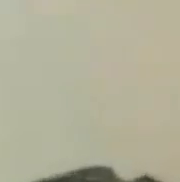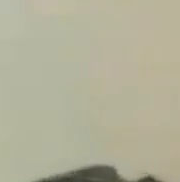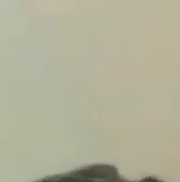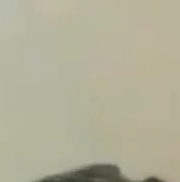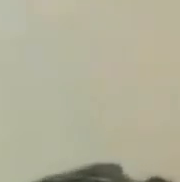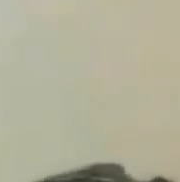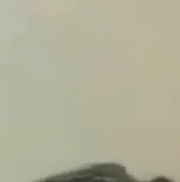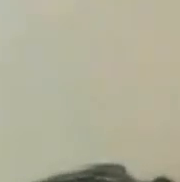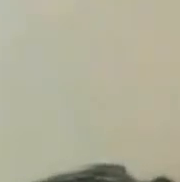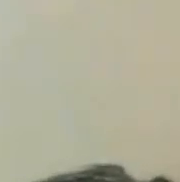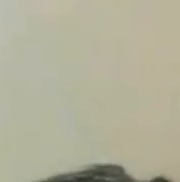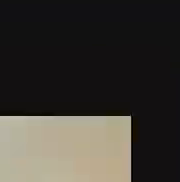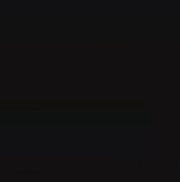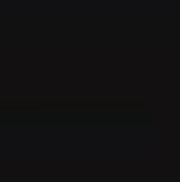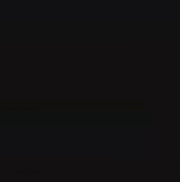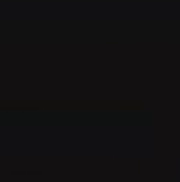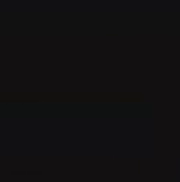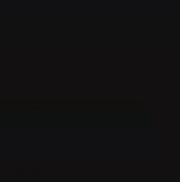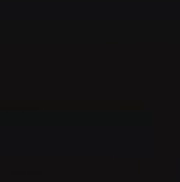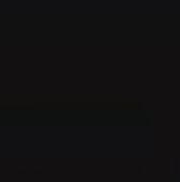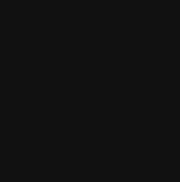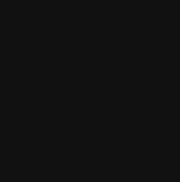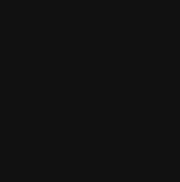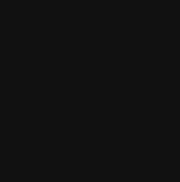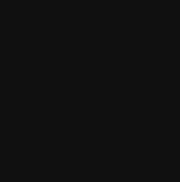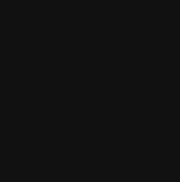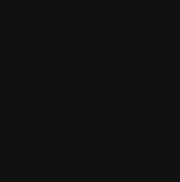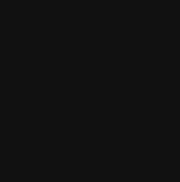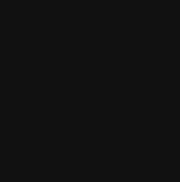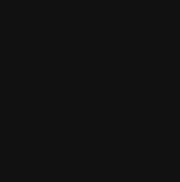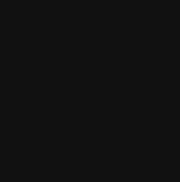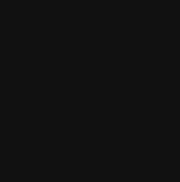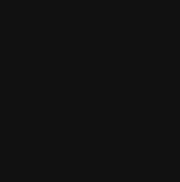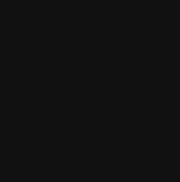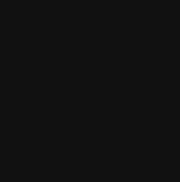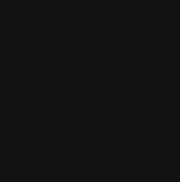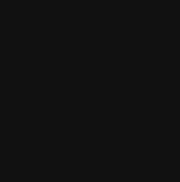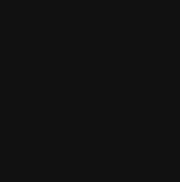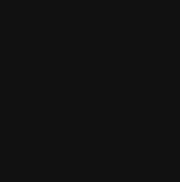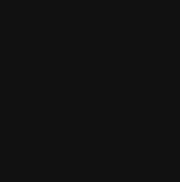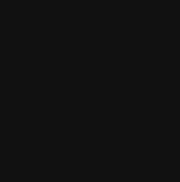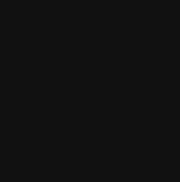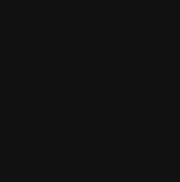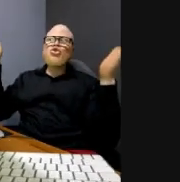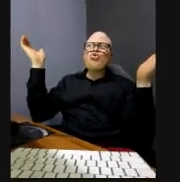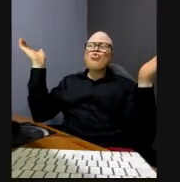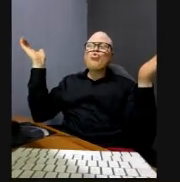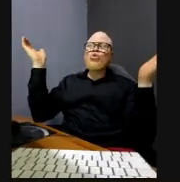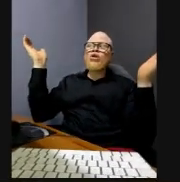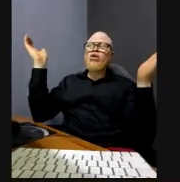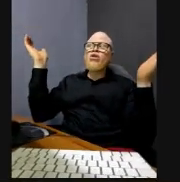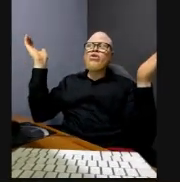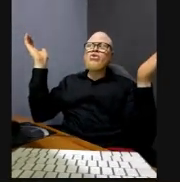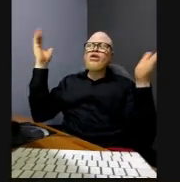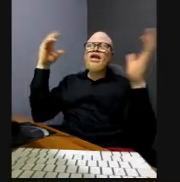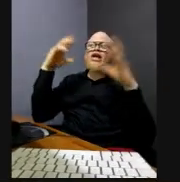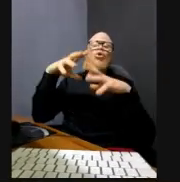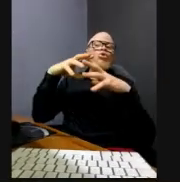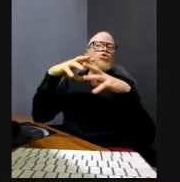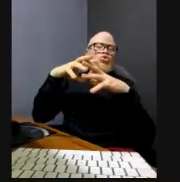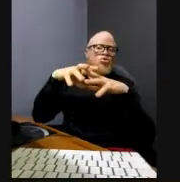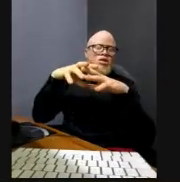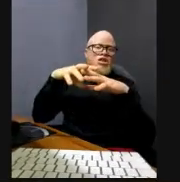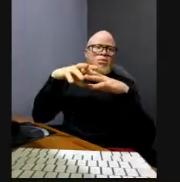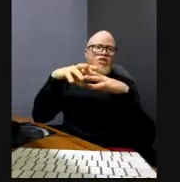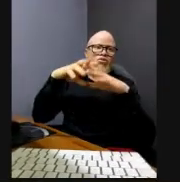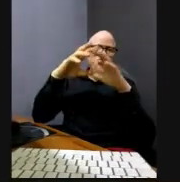forgetting a couple of them, but I would have shared a number where you log in and you link